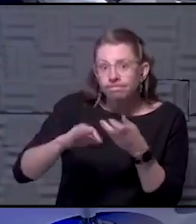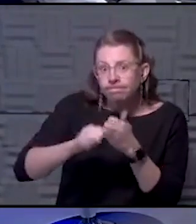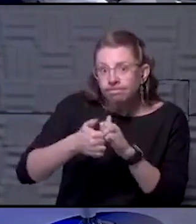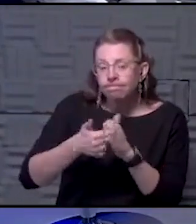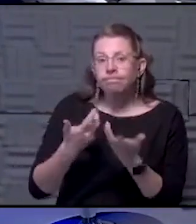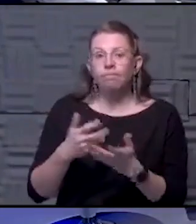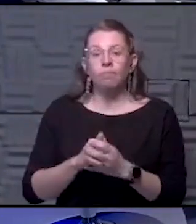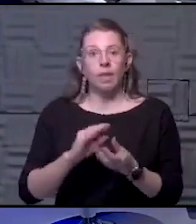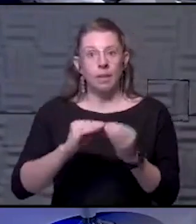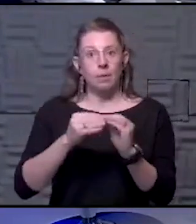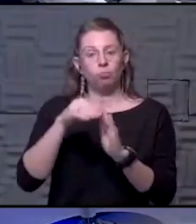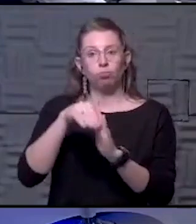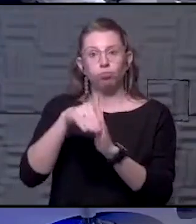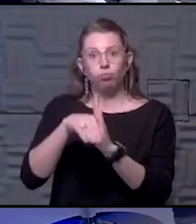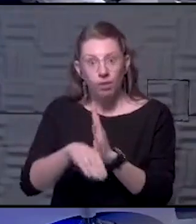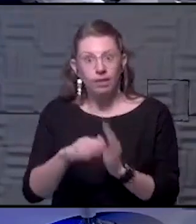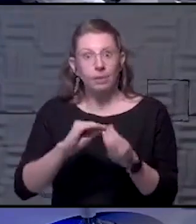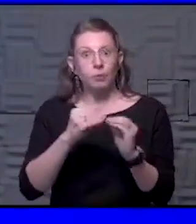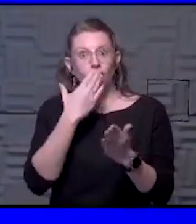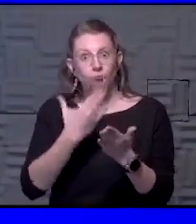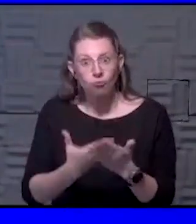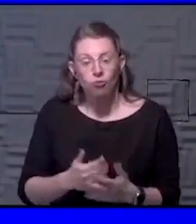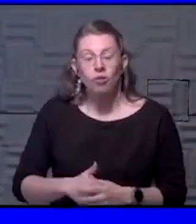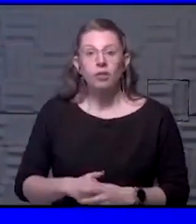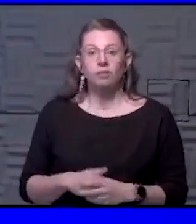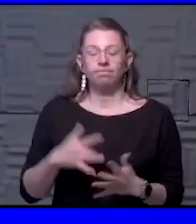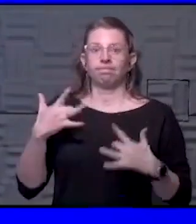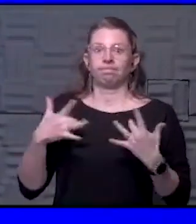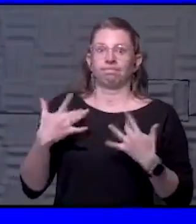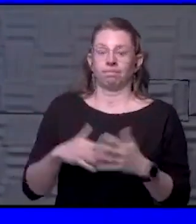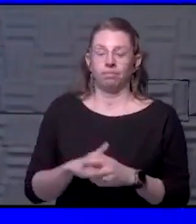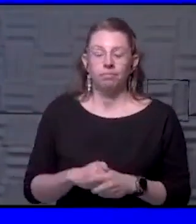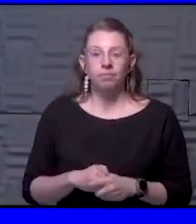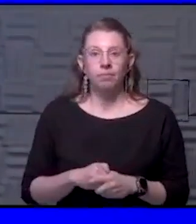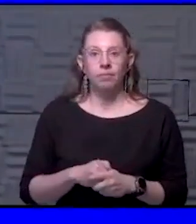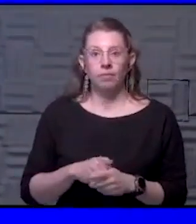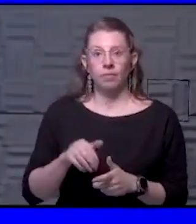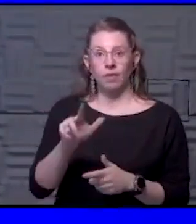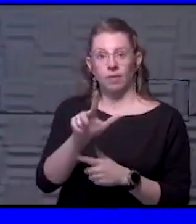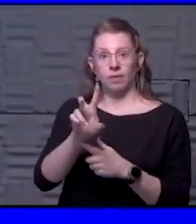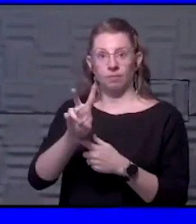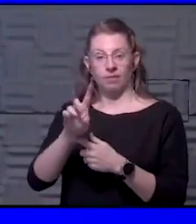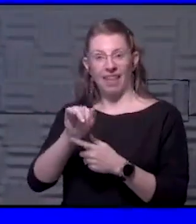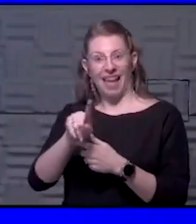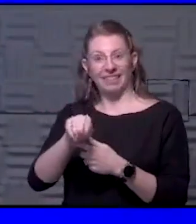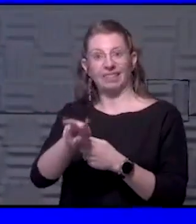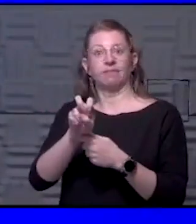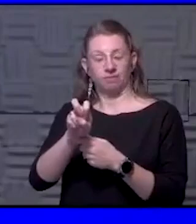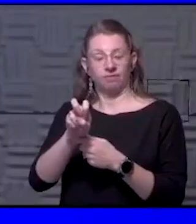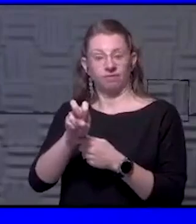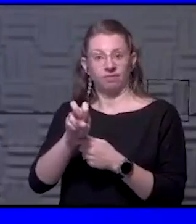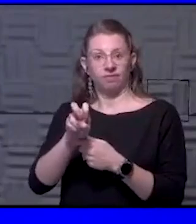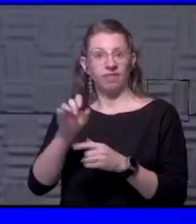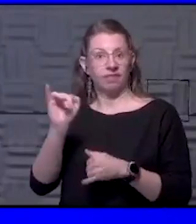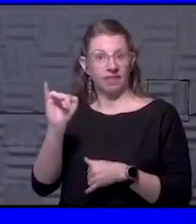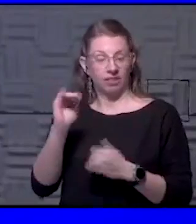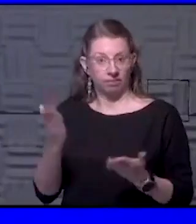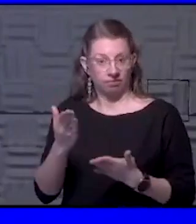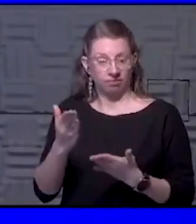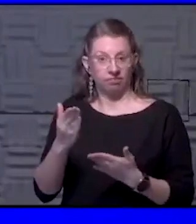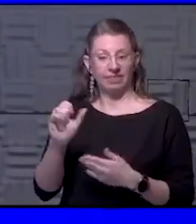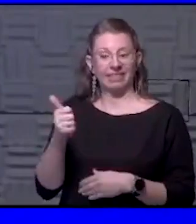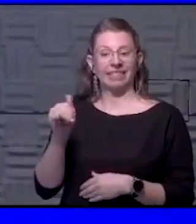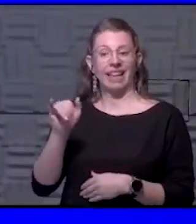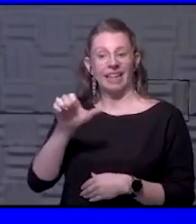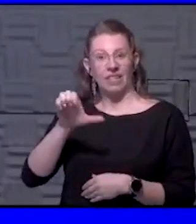are continuing to go down. They're good. Yeah. We're excited. We're at 27 active infections right now in the hospital, 10 of those